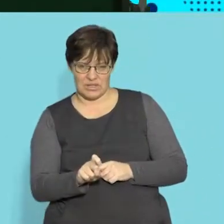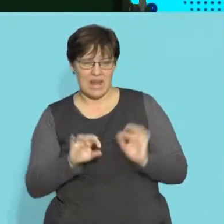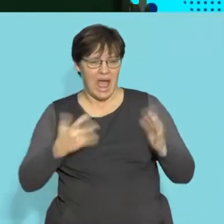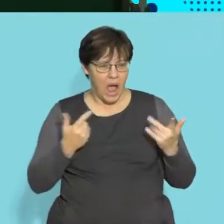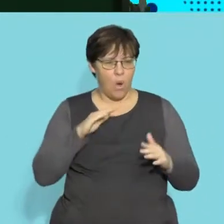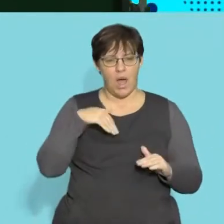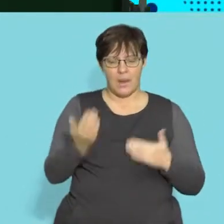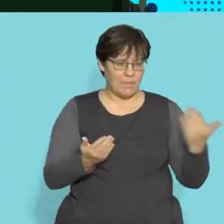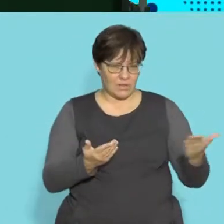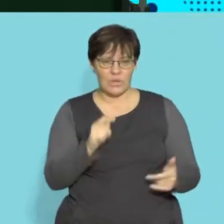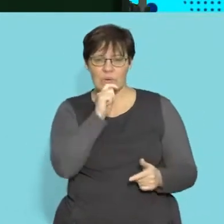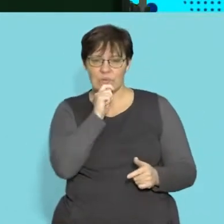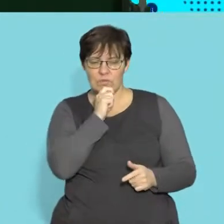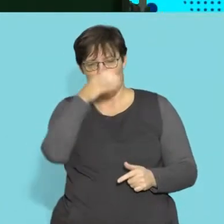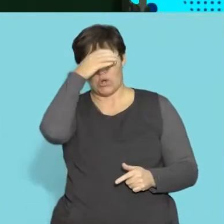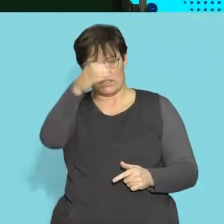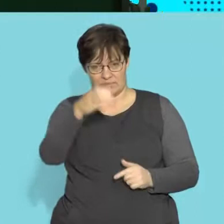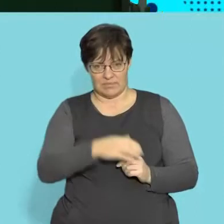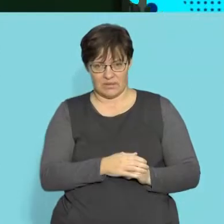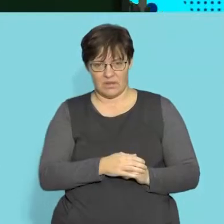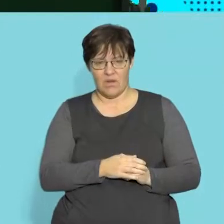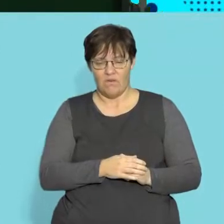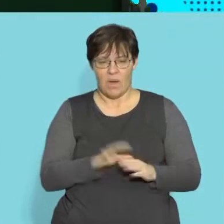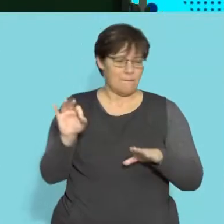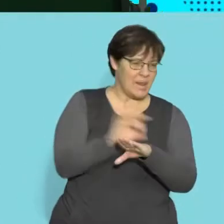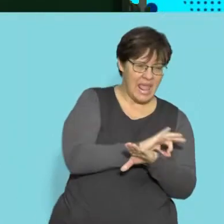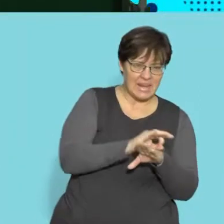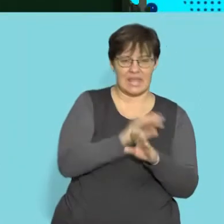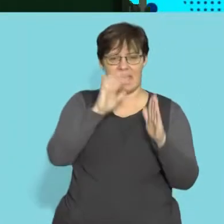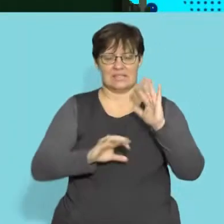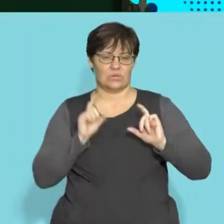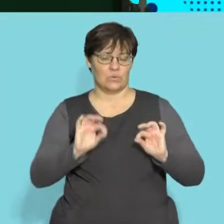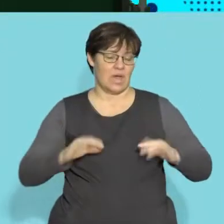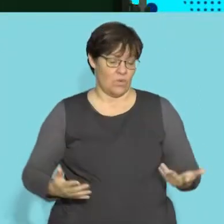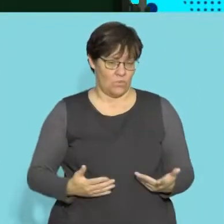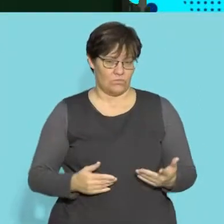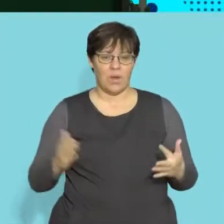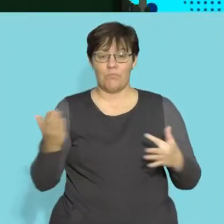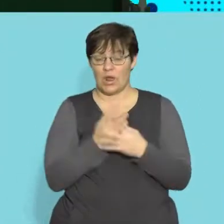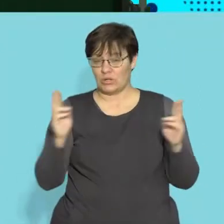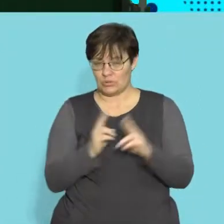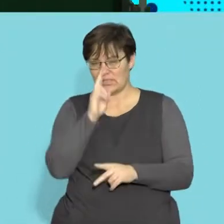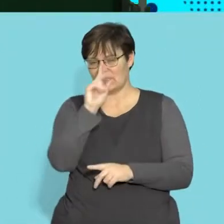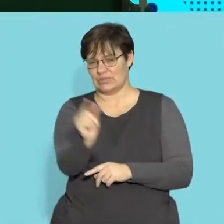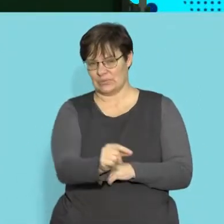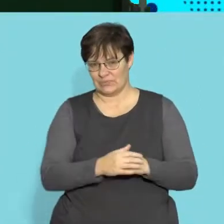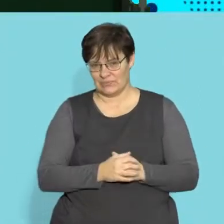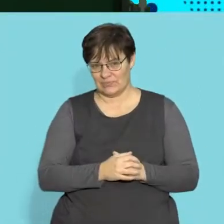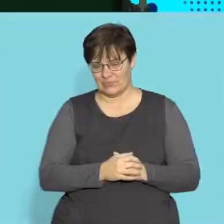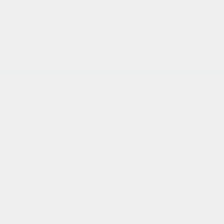how we unpack that using this concept of unpacking and planning an essay. Short break, and then I'll see you in a bit.